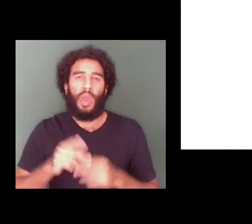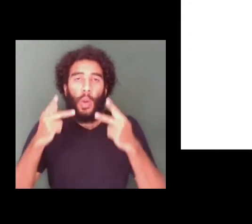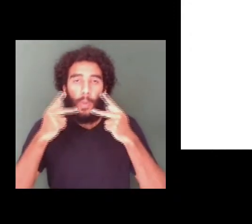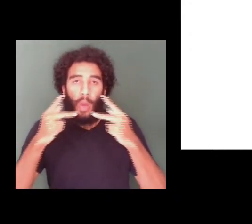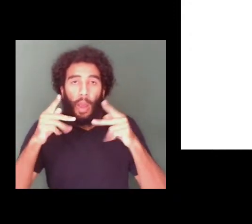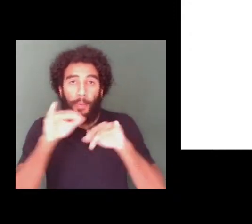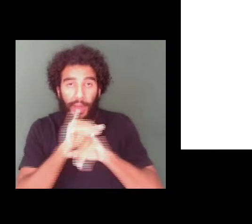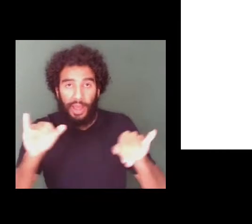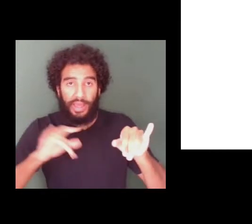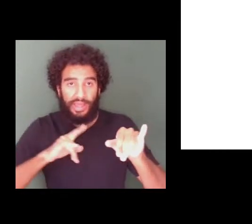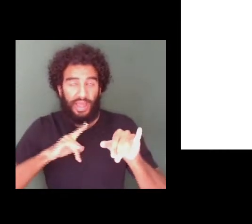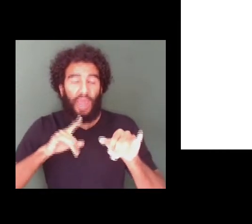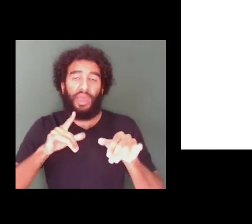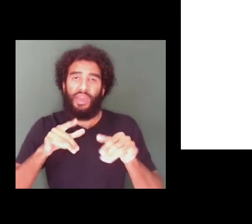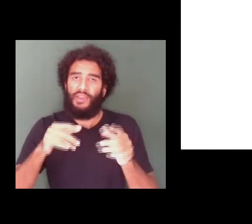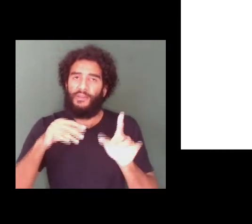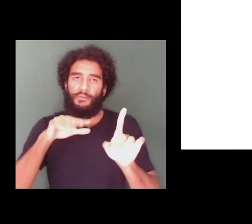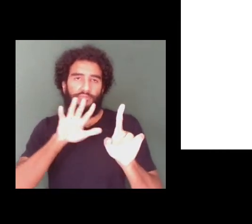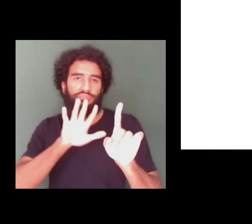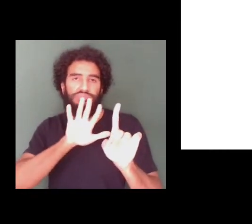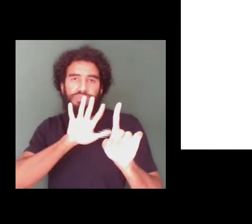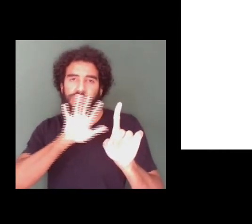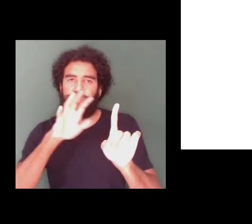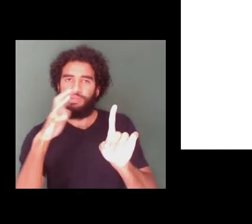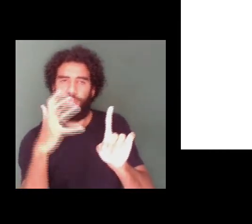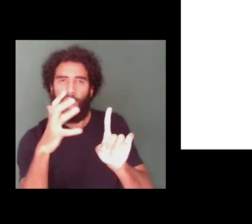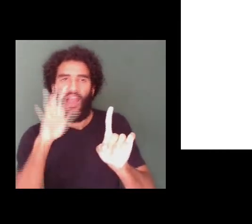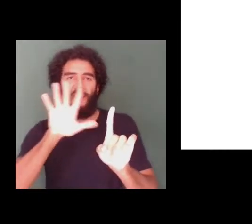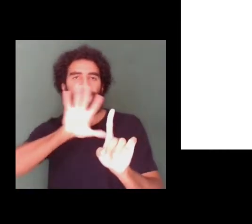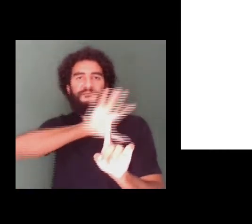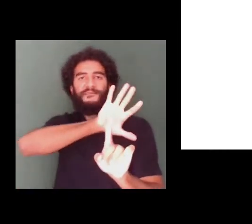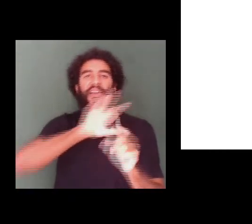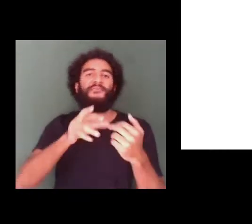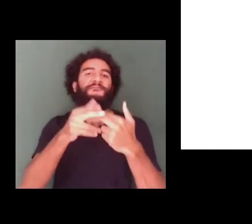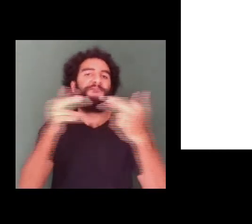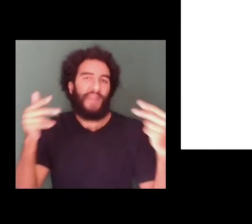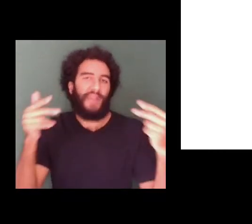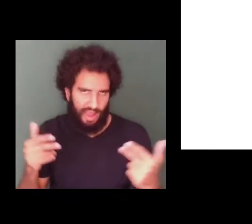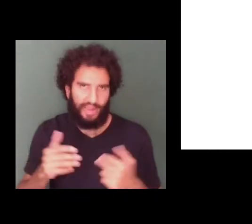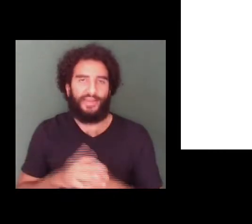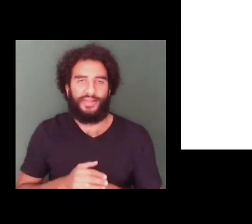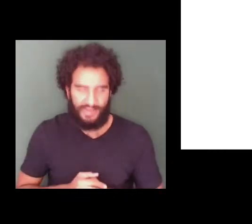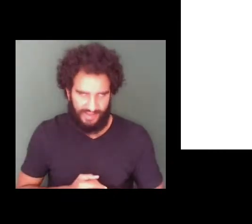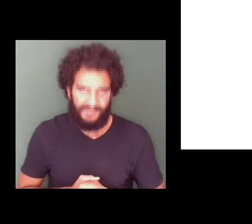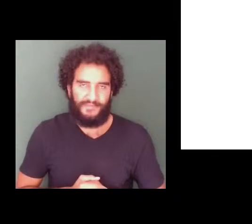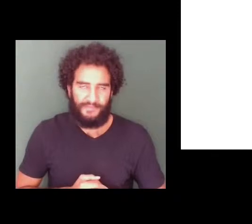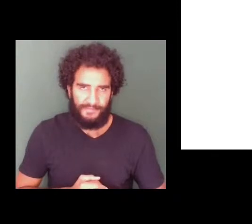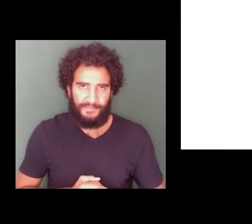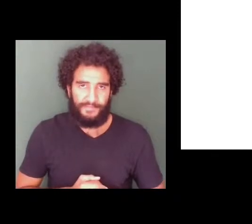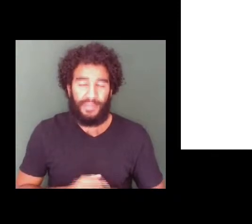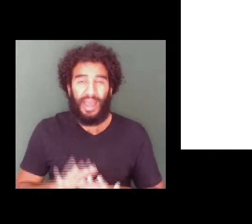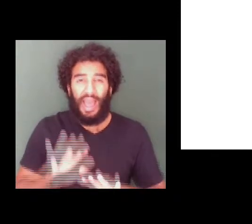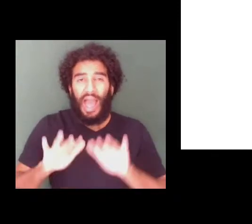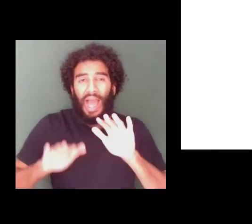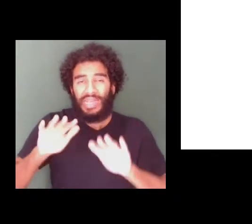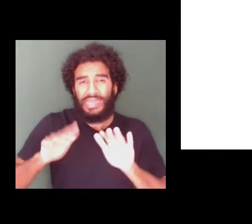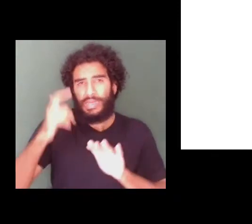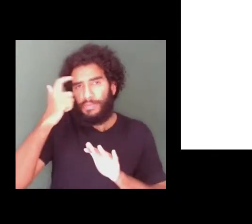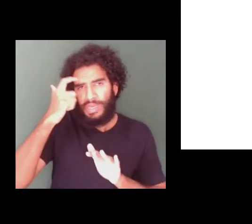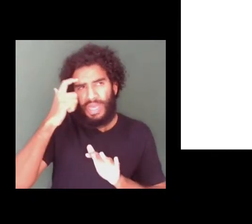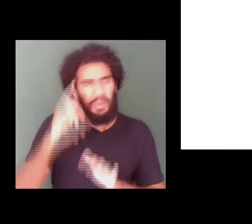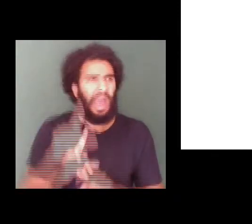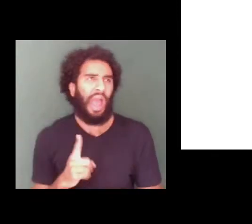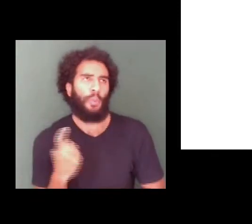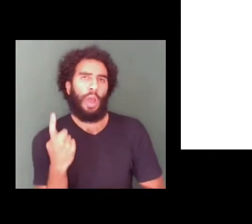we get. It's the advertisements that occur on social media or television or billboards. And that's what we're talking about in